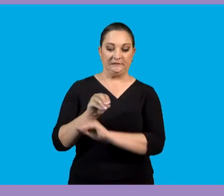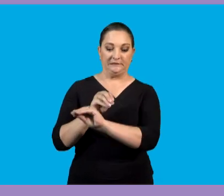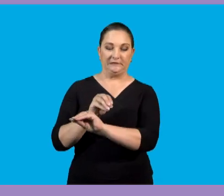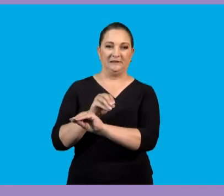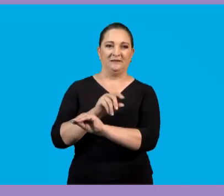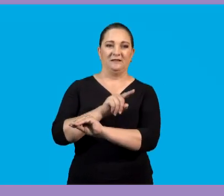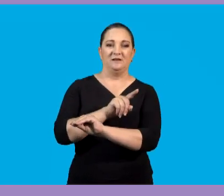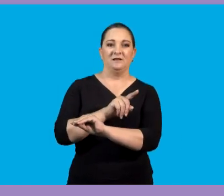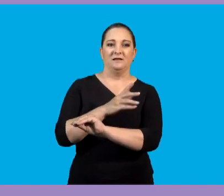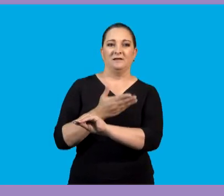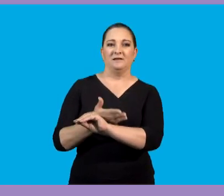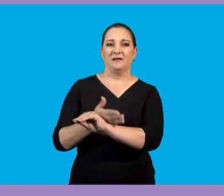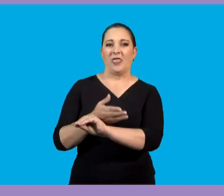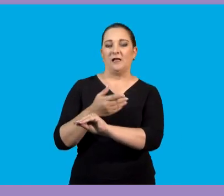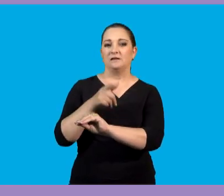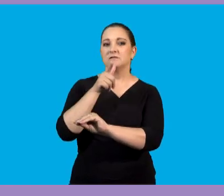additive inverse of